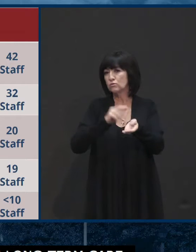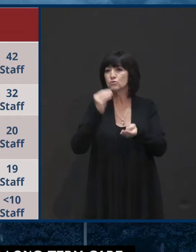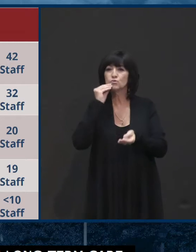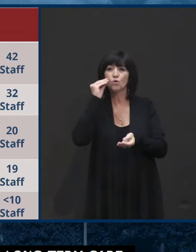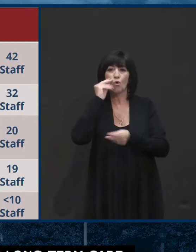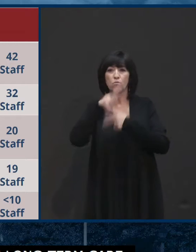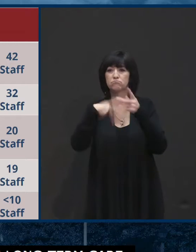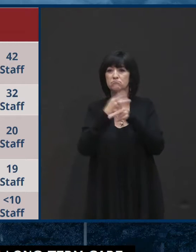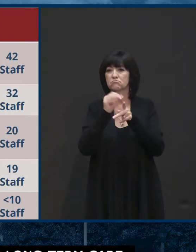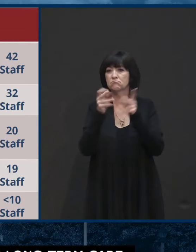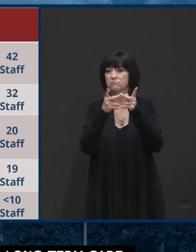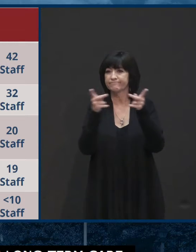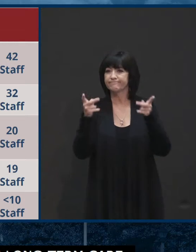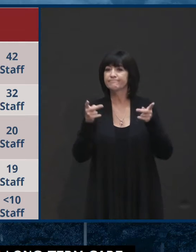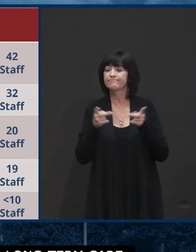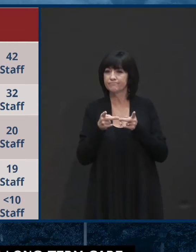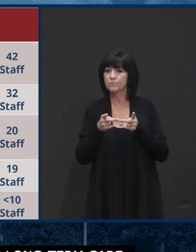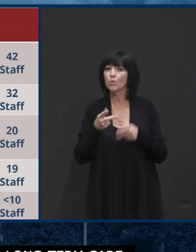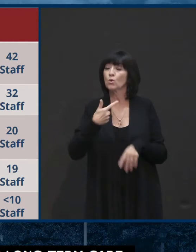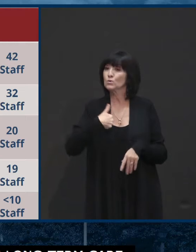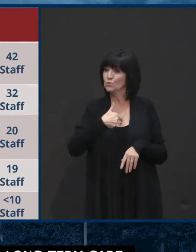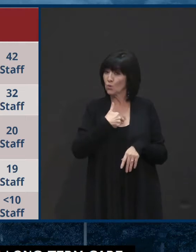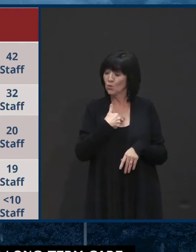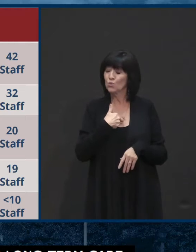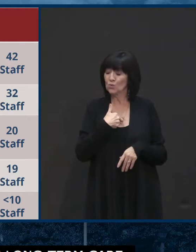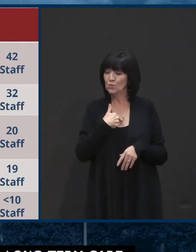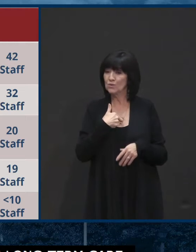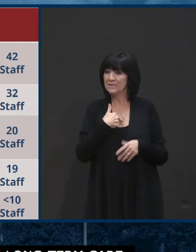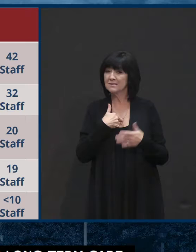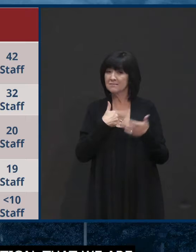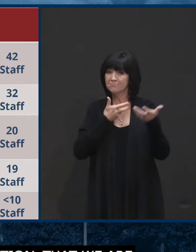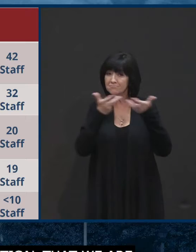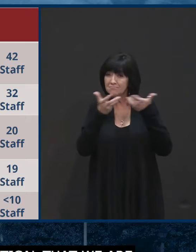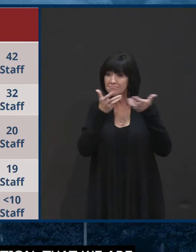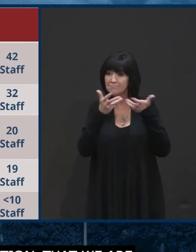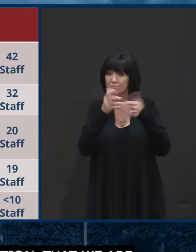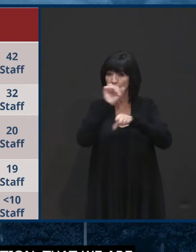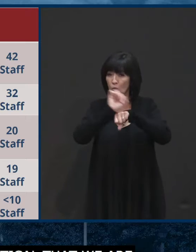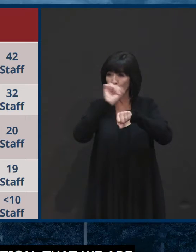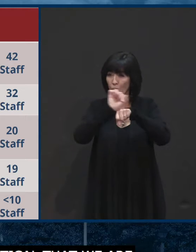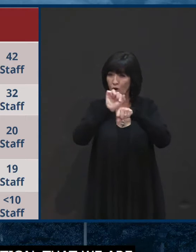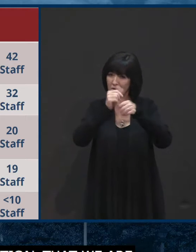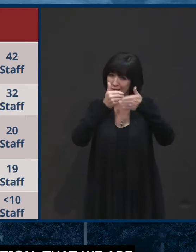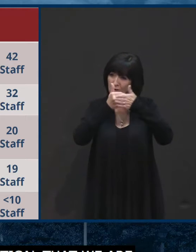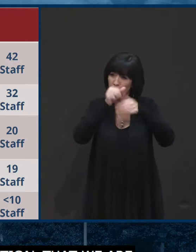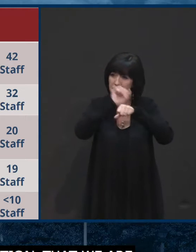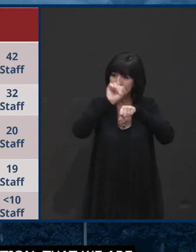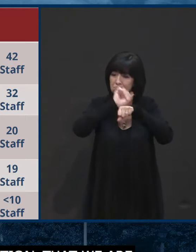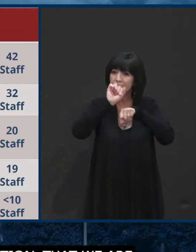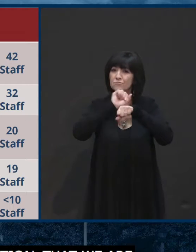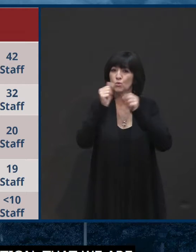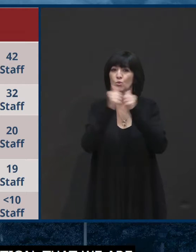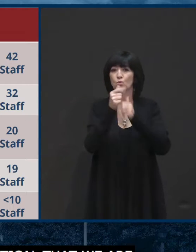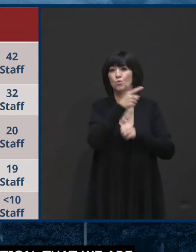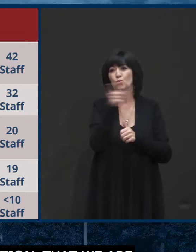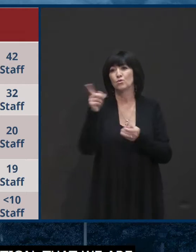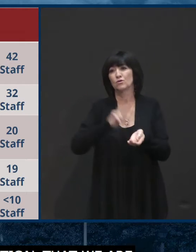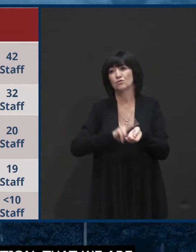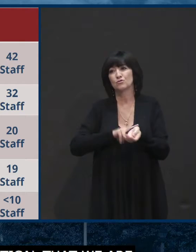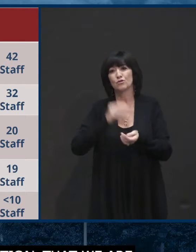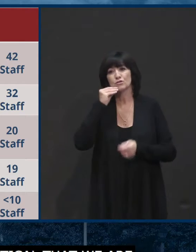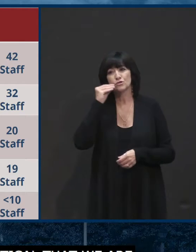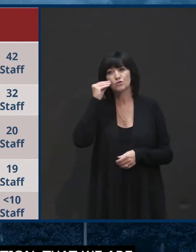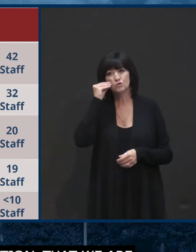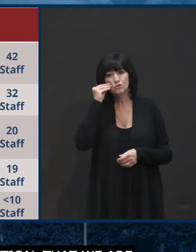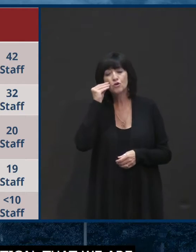working very closely with long-term care facilities in our state. As we've discussed, they've gone back to